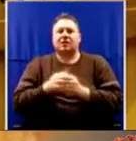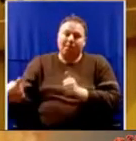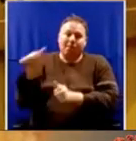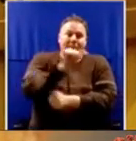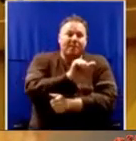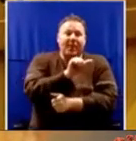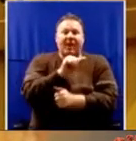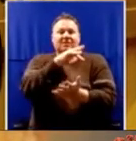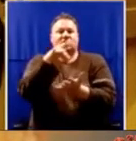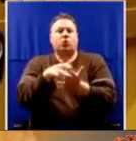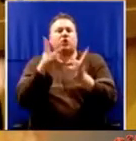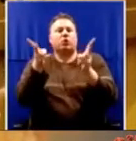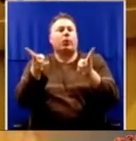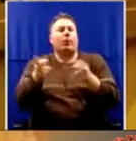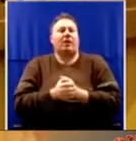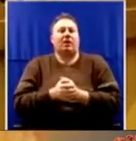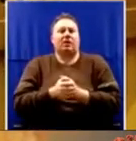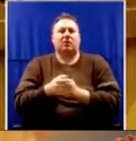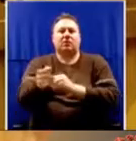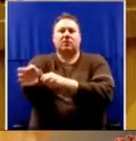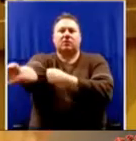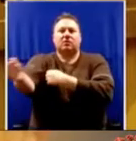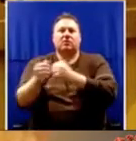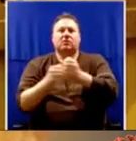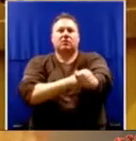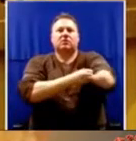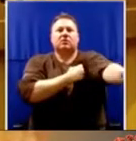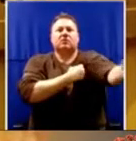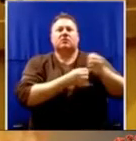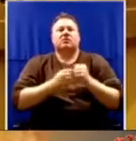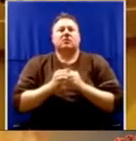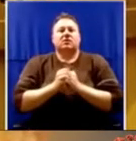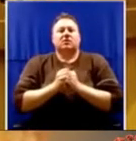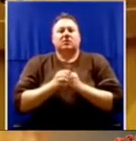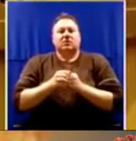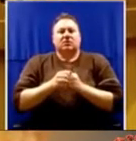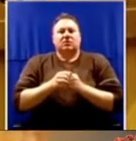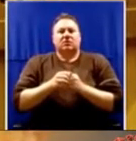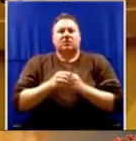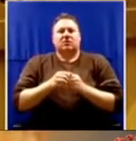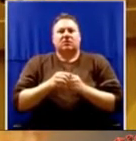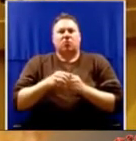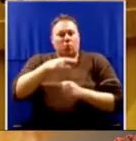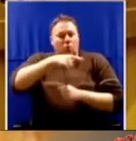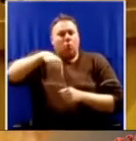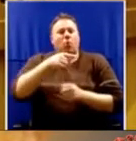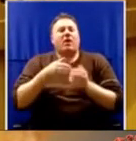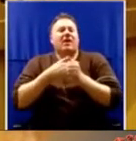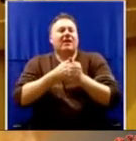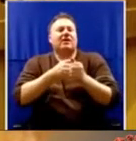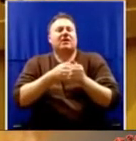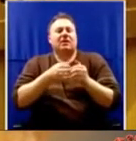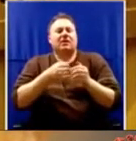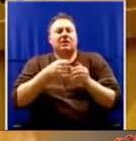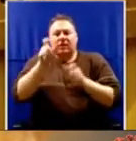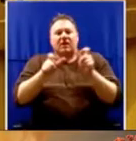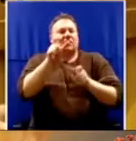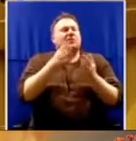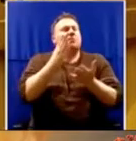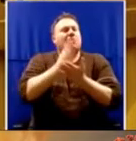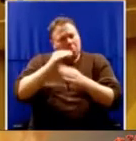normality. If everywhere else society is returning to a state of normality, we as leaders should be more here in this